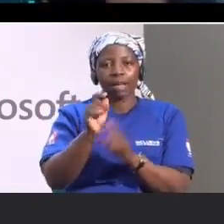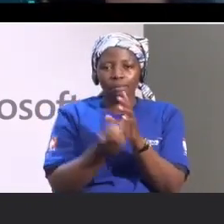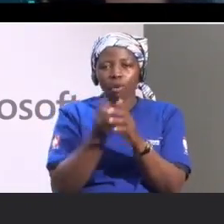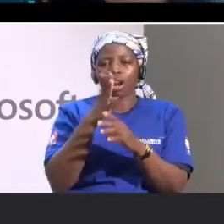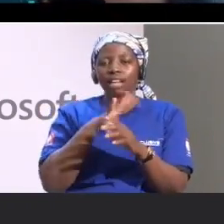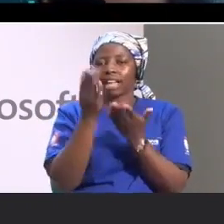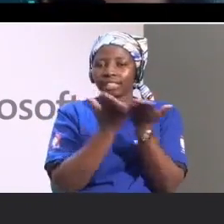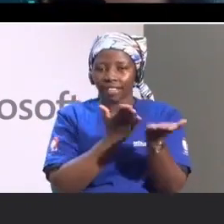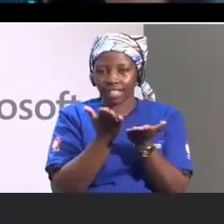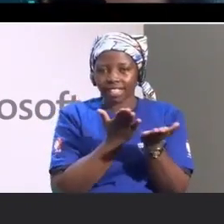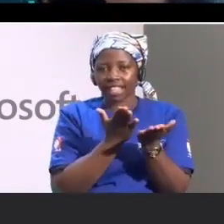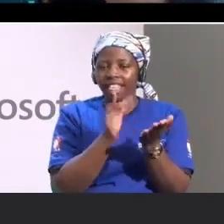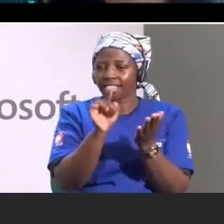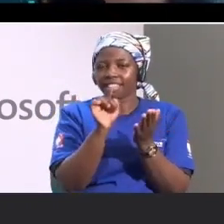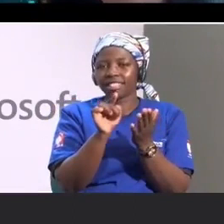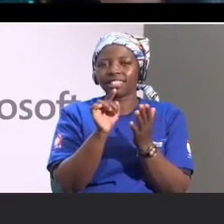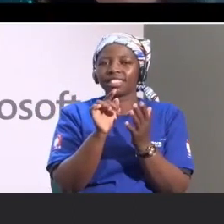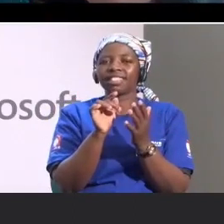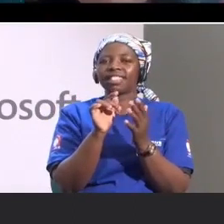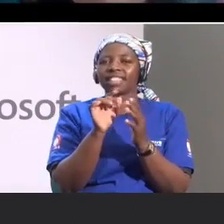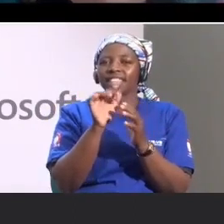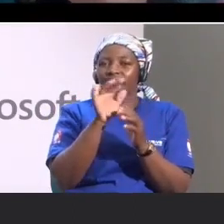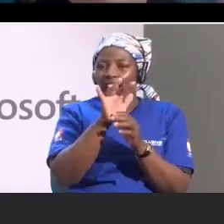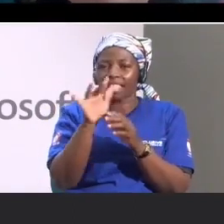Services, and its abbreviation is